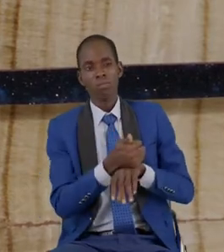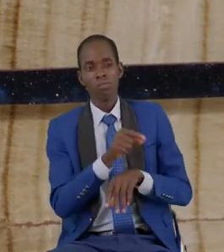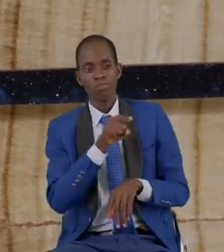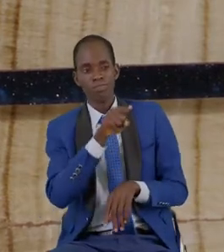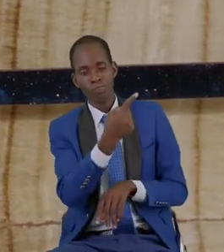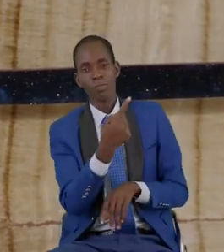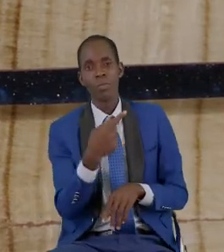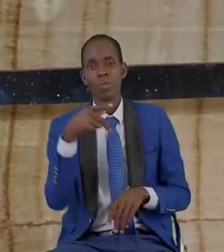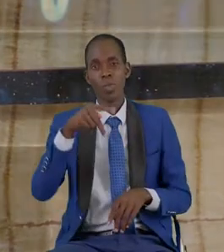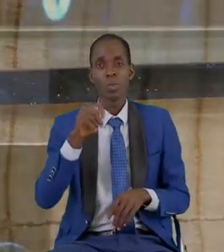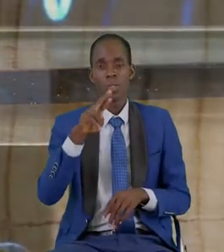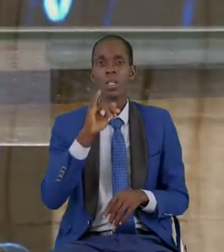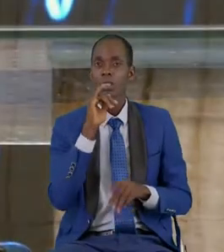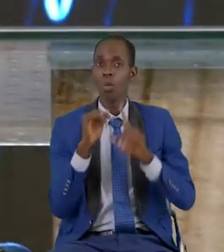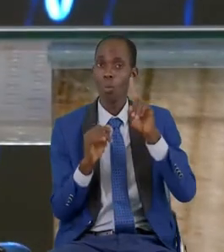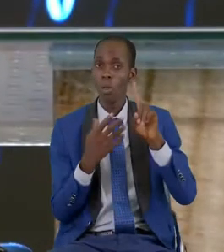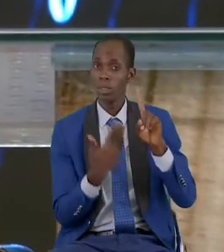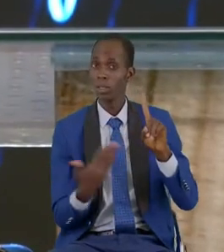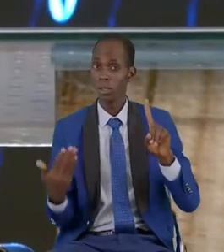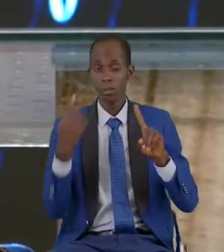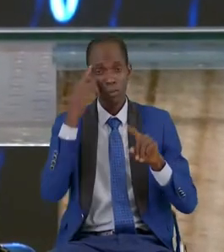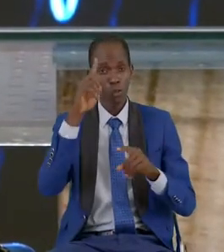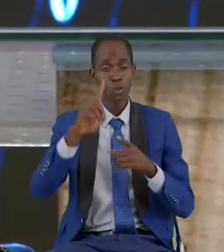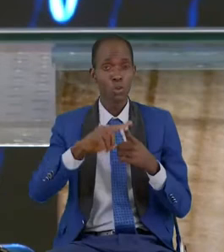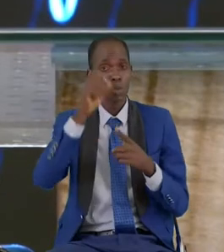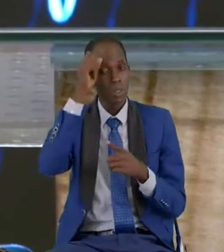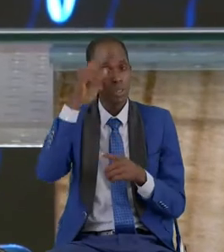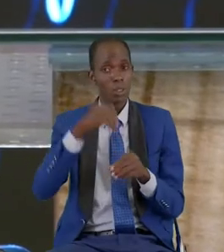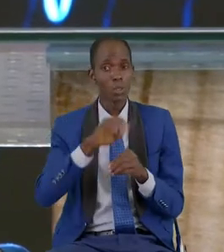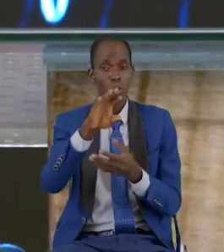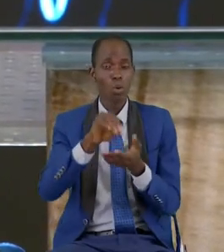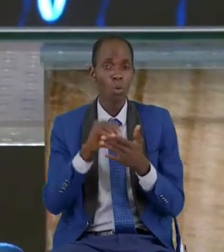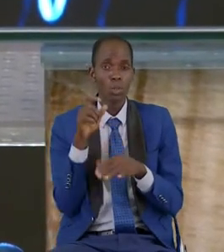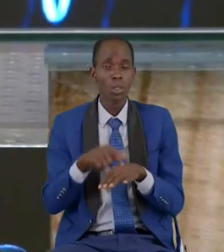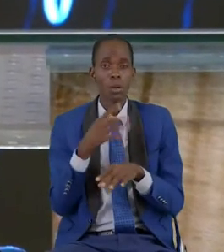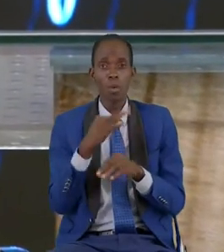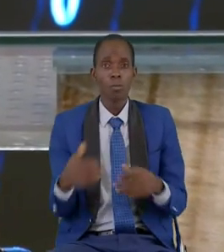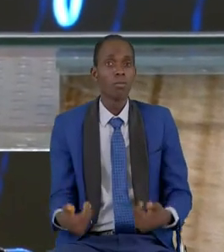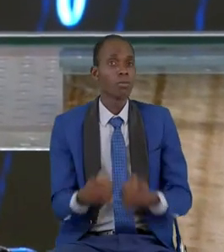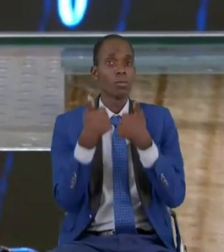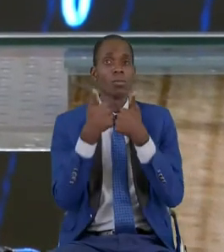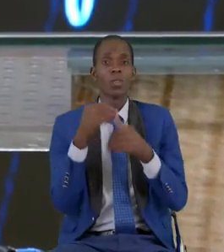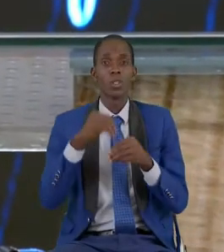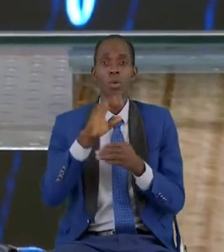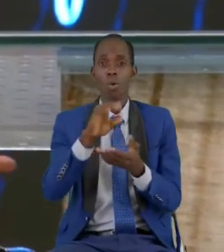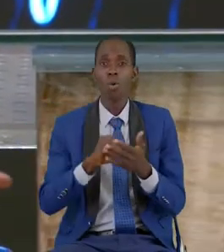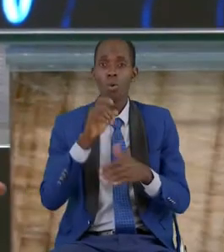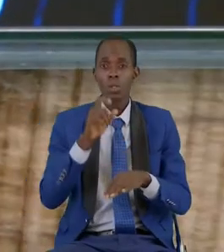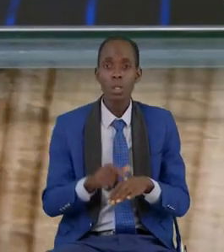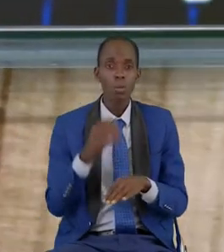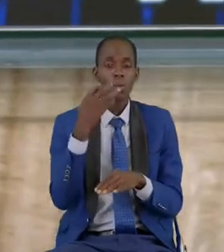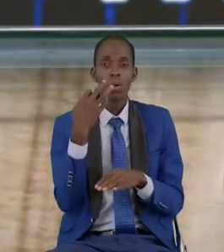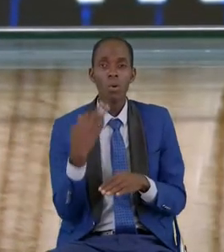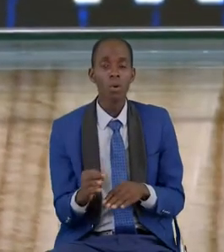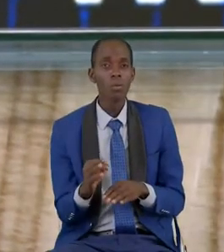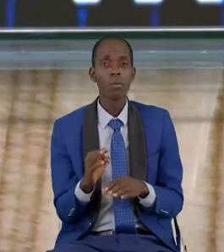and for you to understand, in your own moment of confrontation, in your own moment of when people